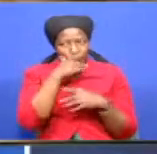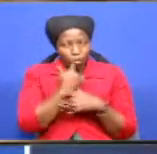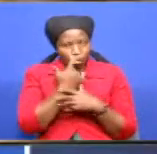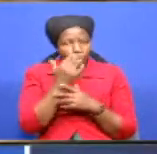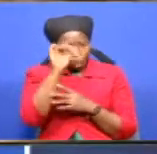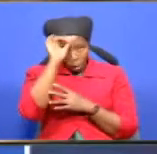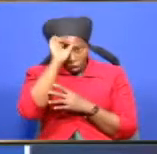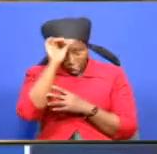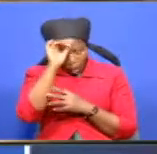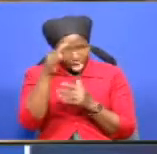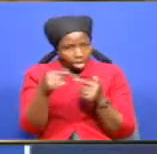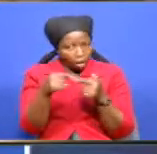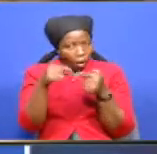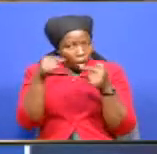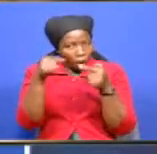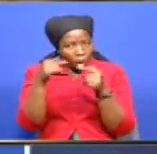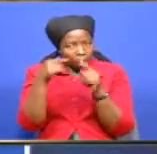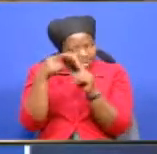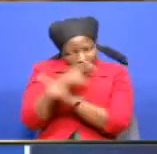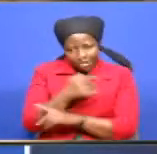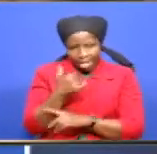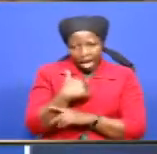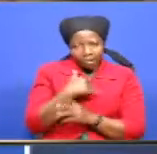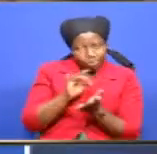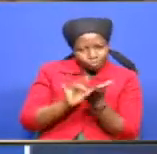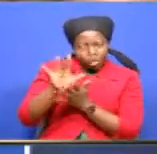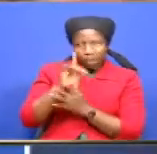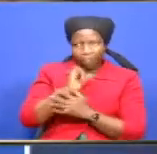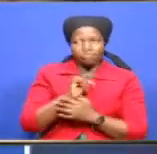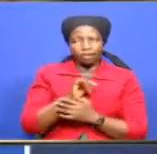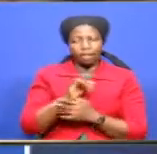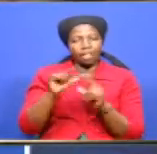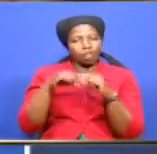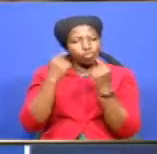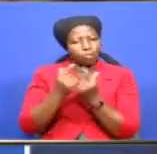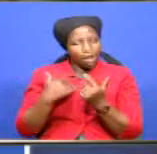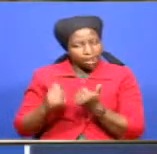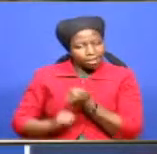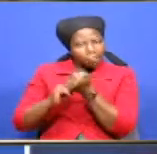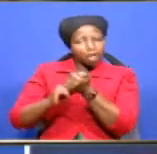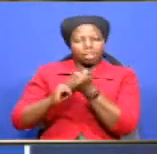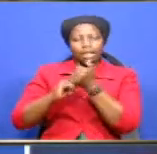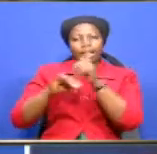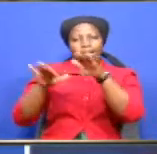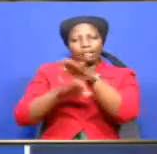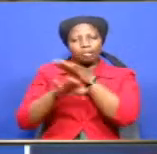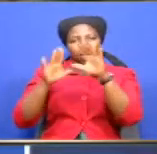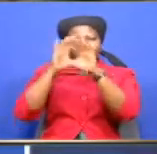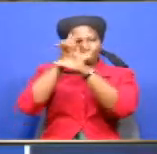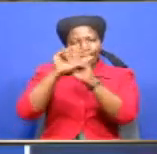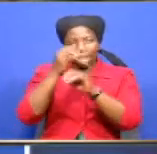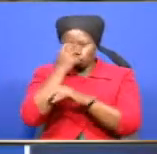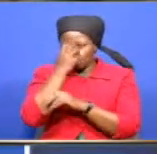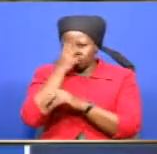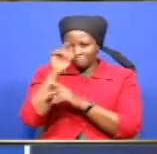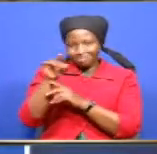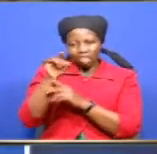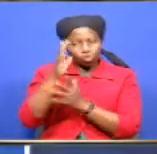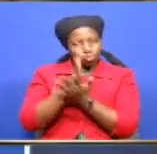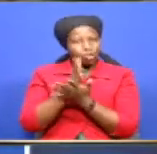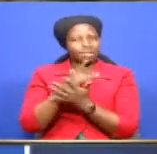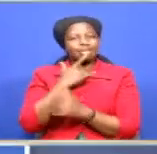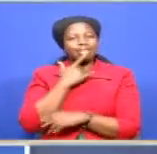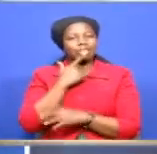outfit. The group that has openly expressed its political support to the Deputy President William Ruto is however adamant that the